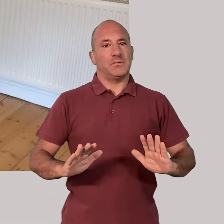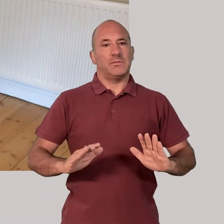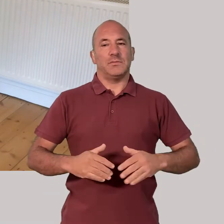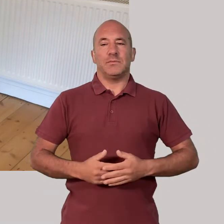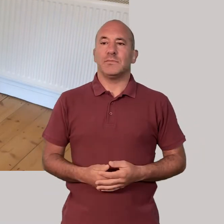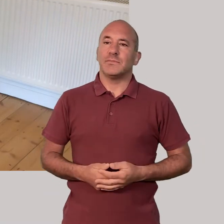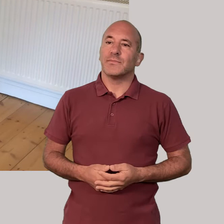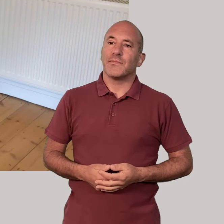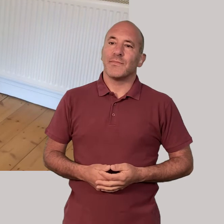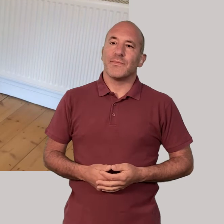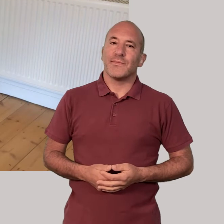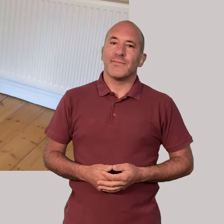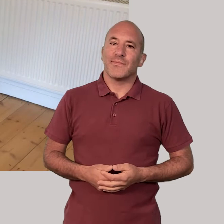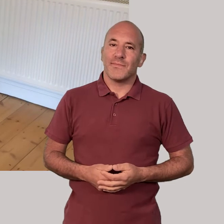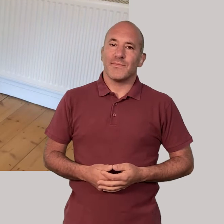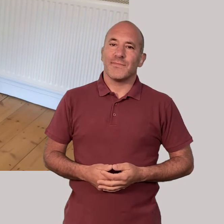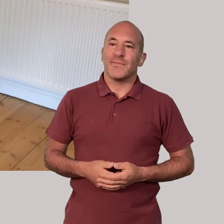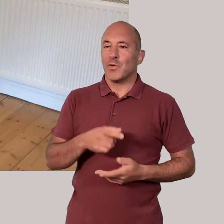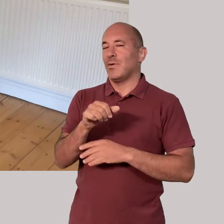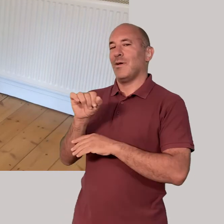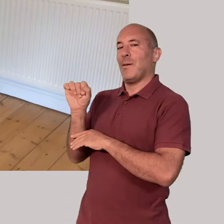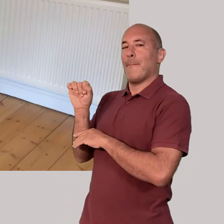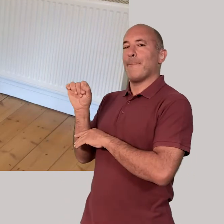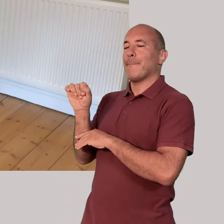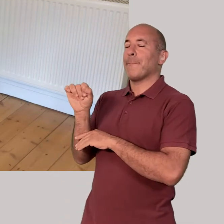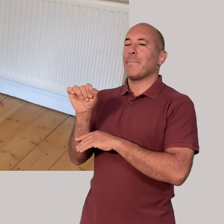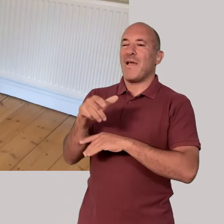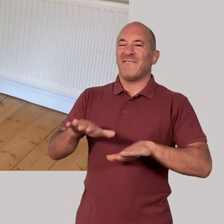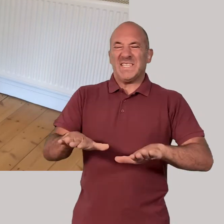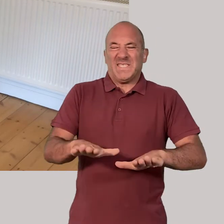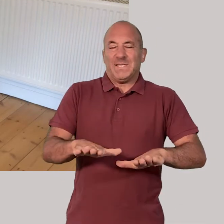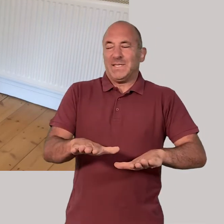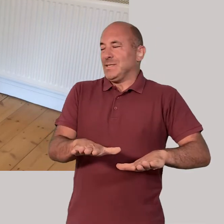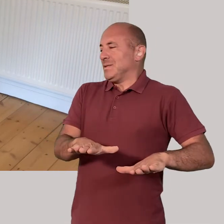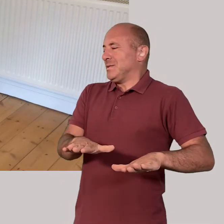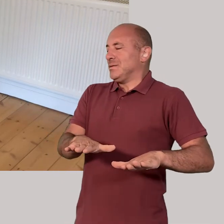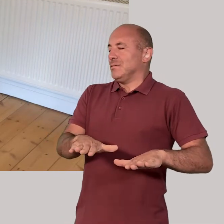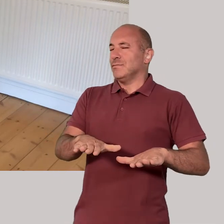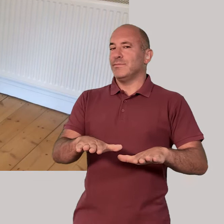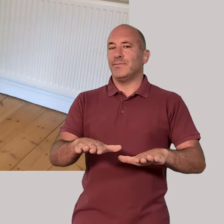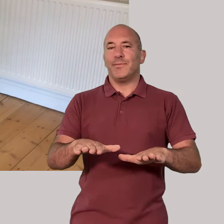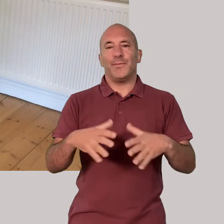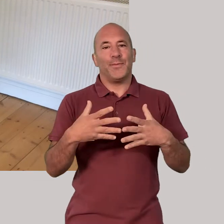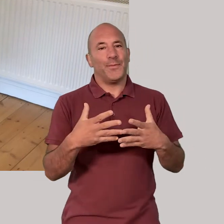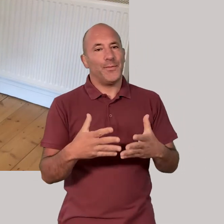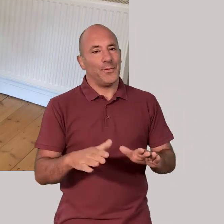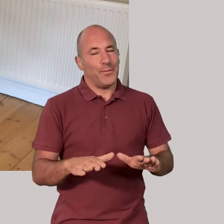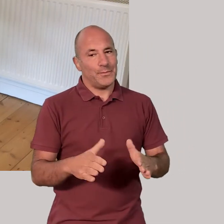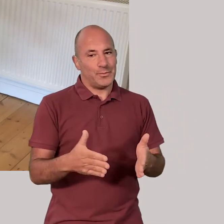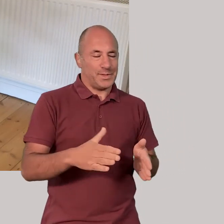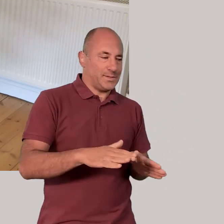your waistline relaxed. When you come back, you can relax your feet. Press them